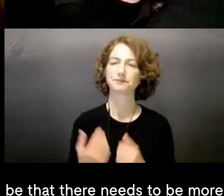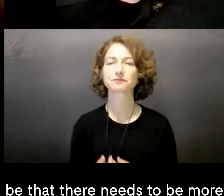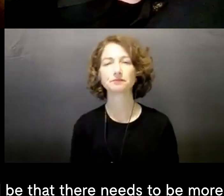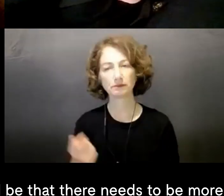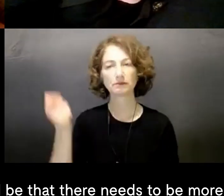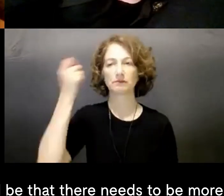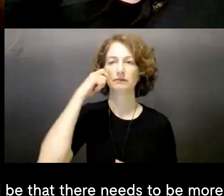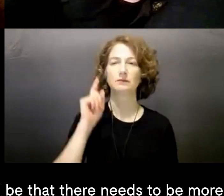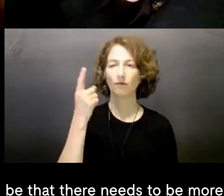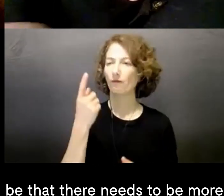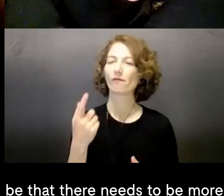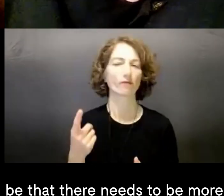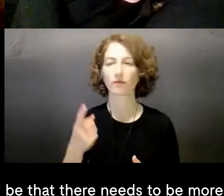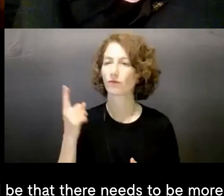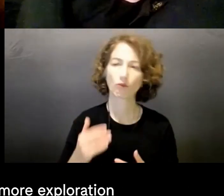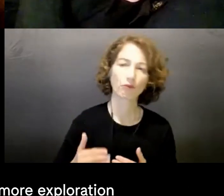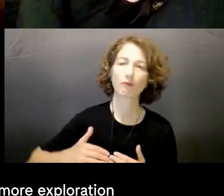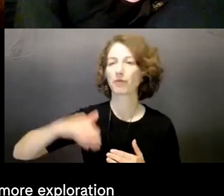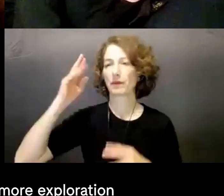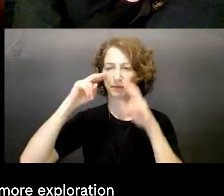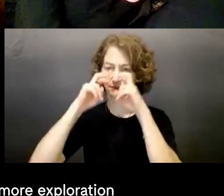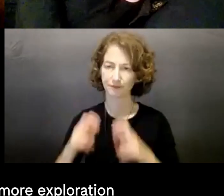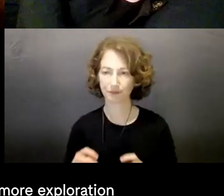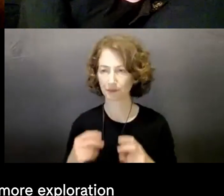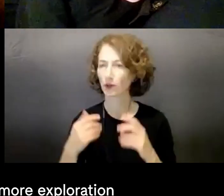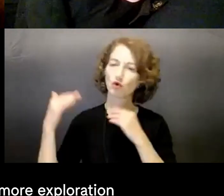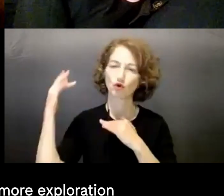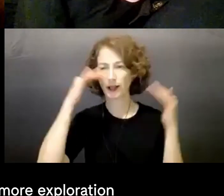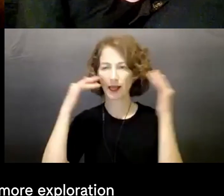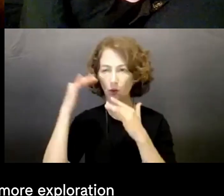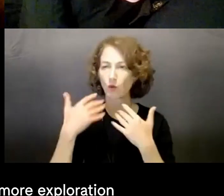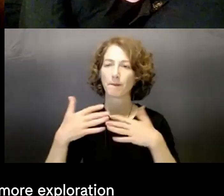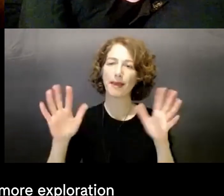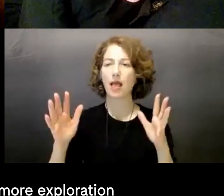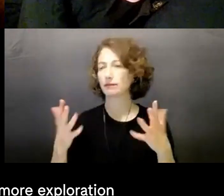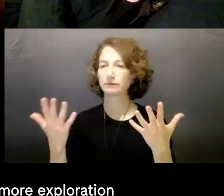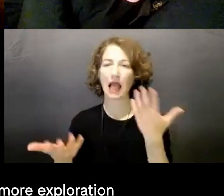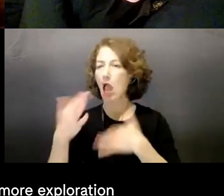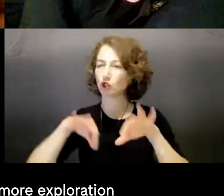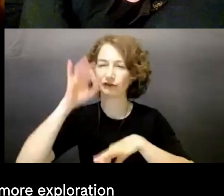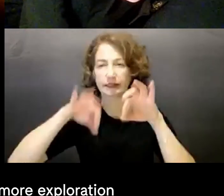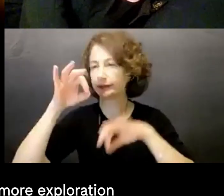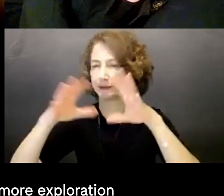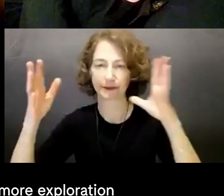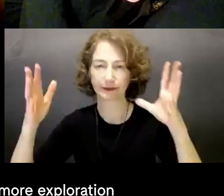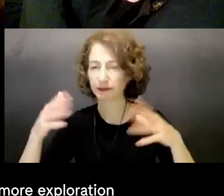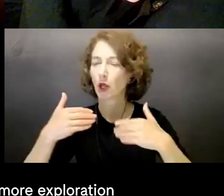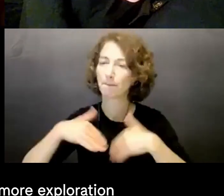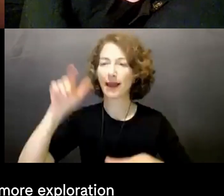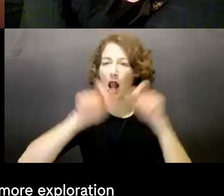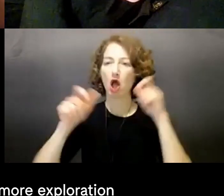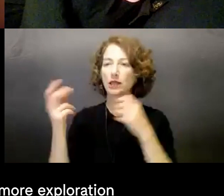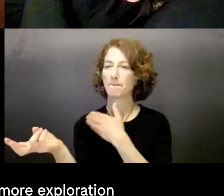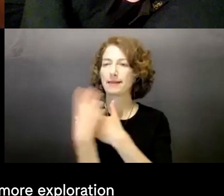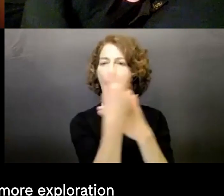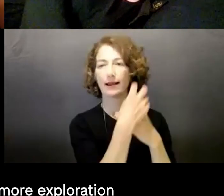to be more research, more thinking, more exploration from more people